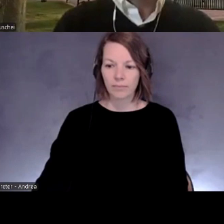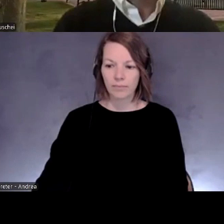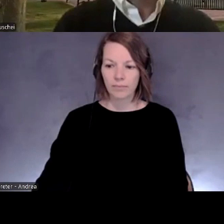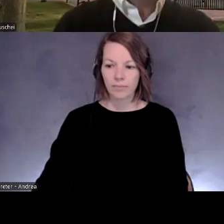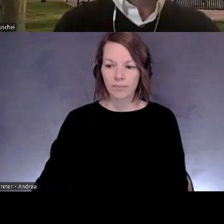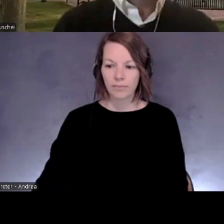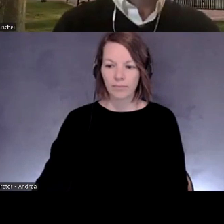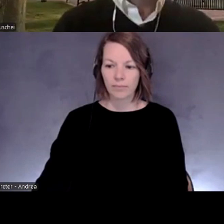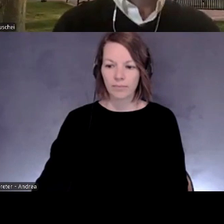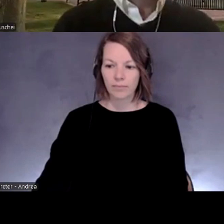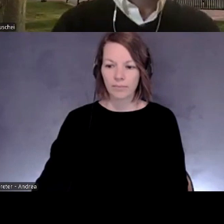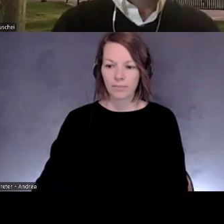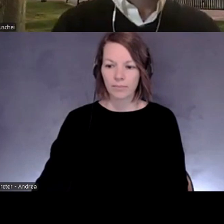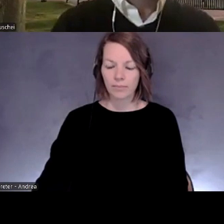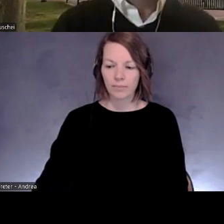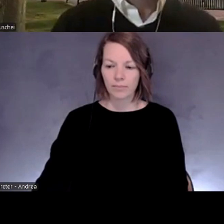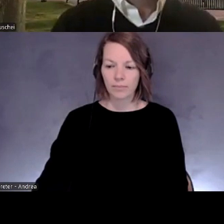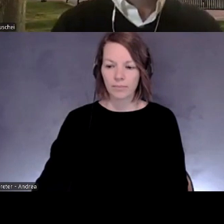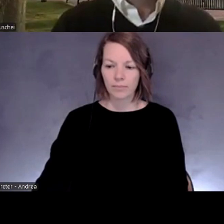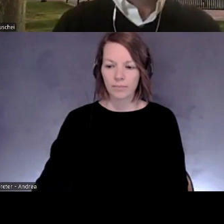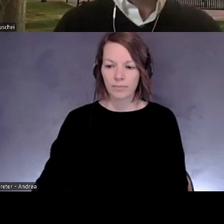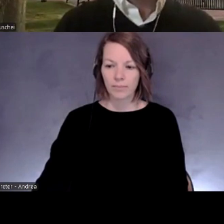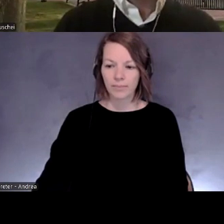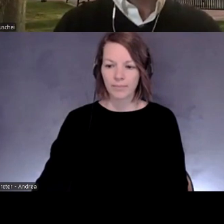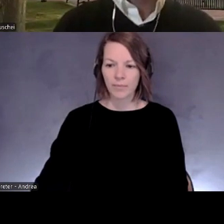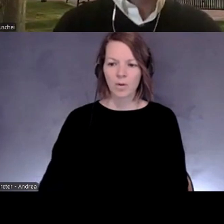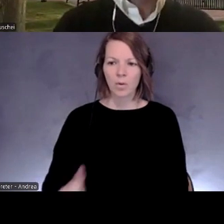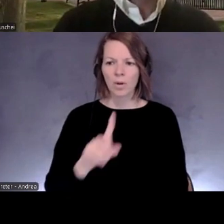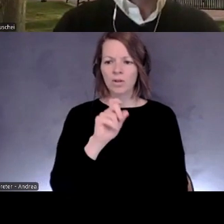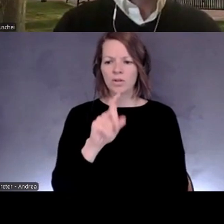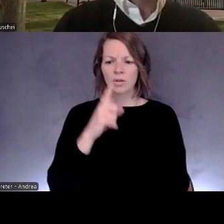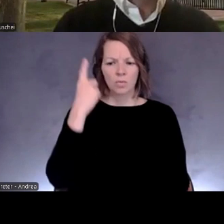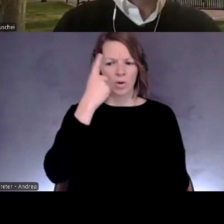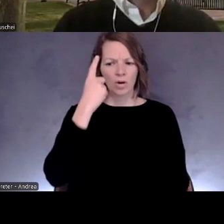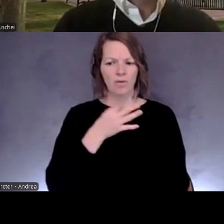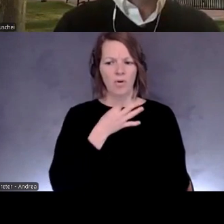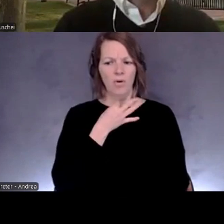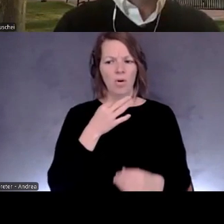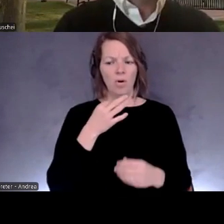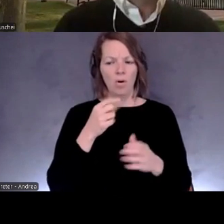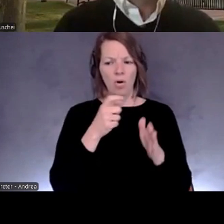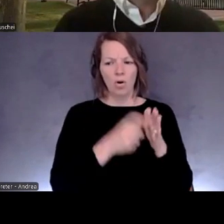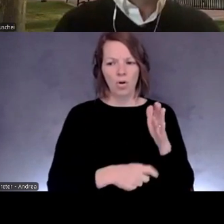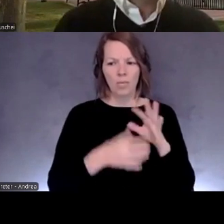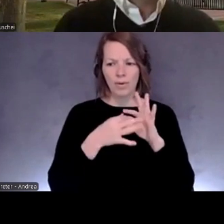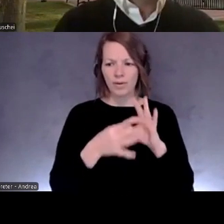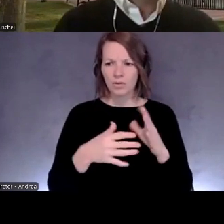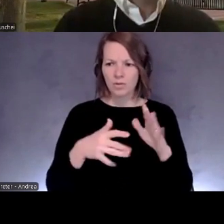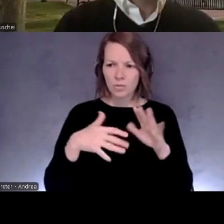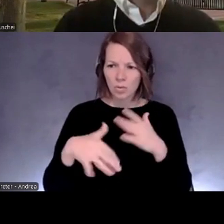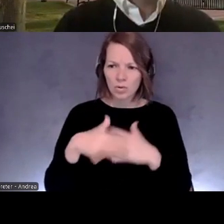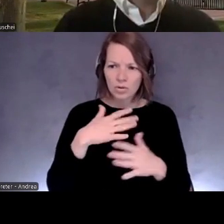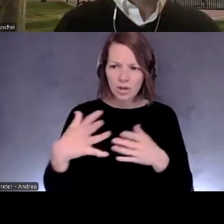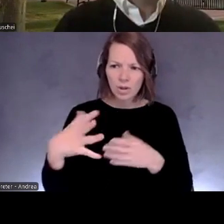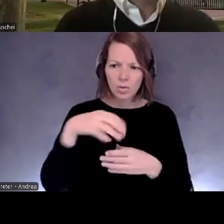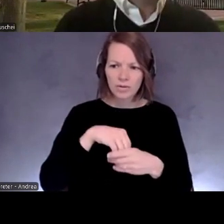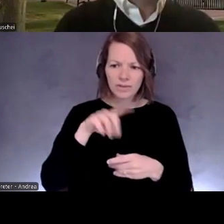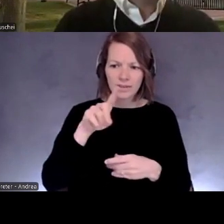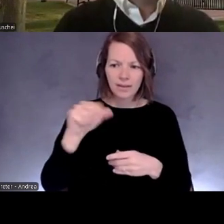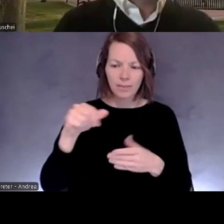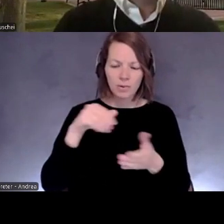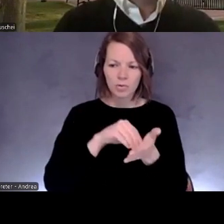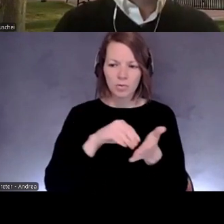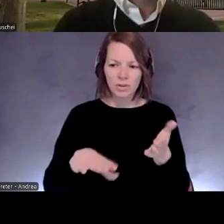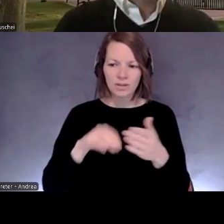Okay, so there's this question. I was wondering if the article on the social and academic inclusion of disabled students in